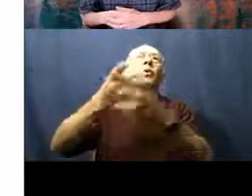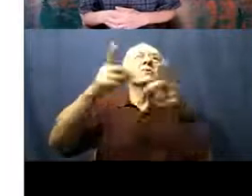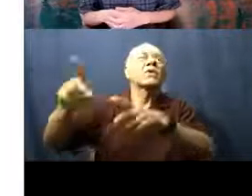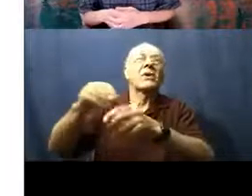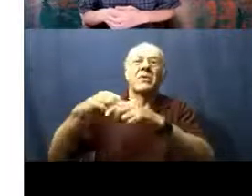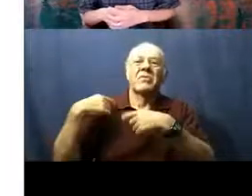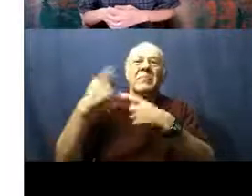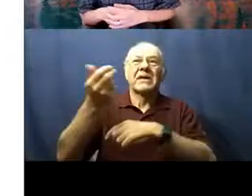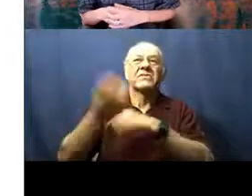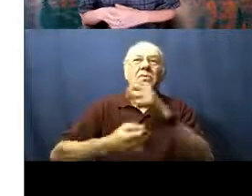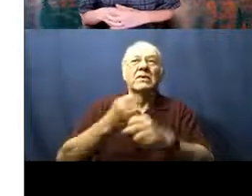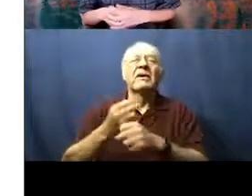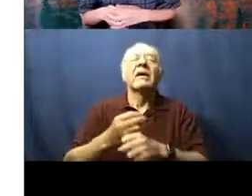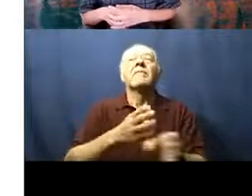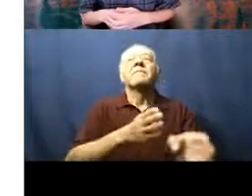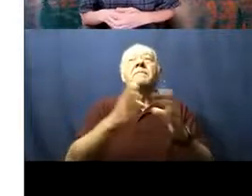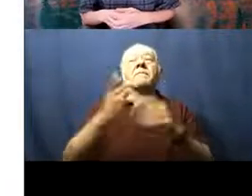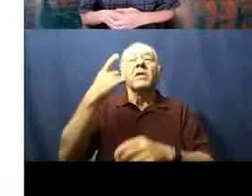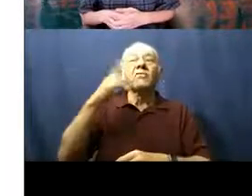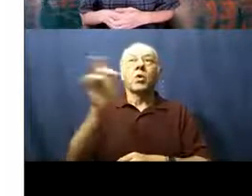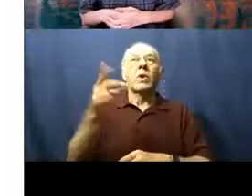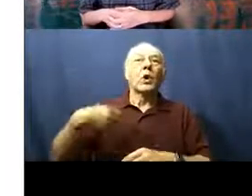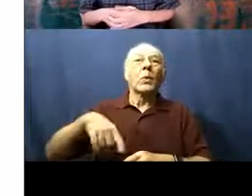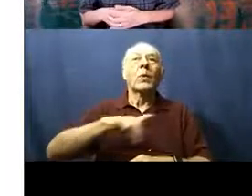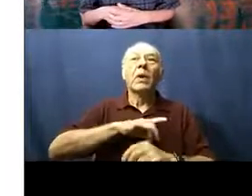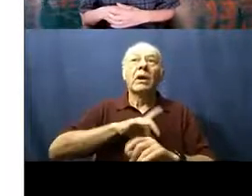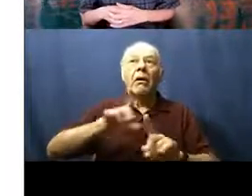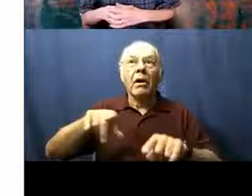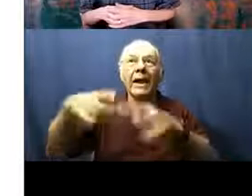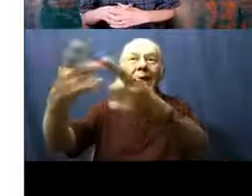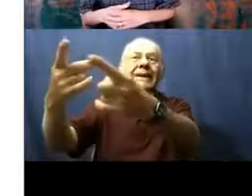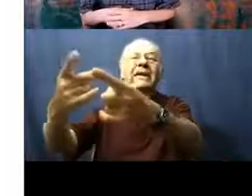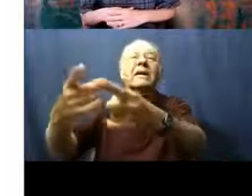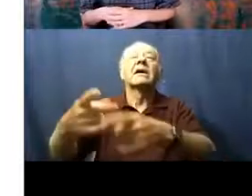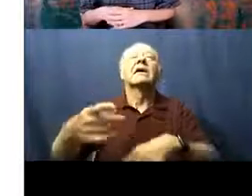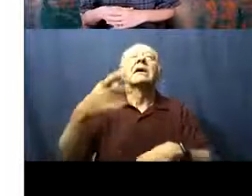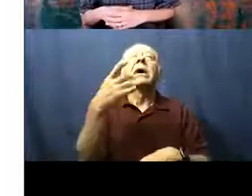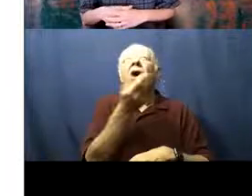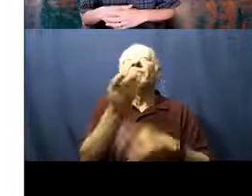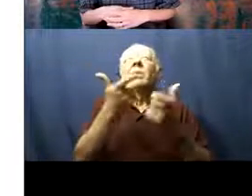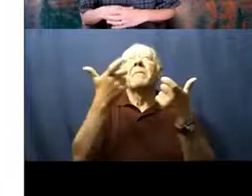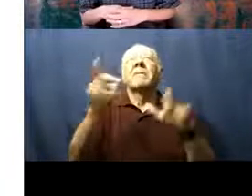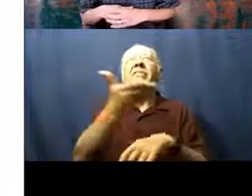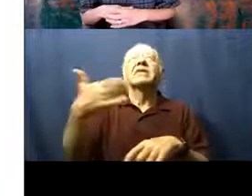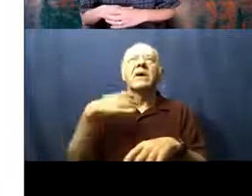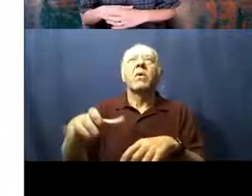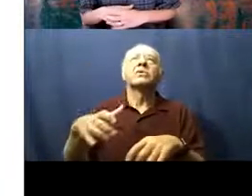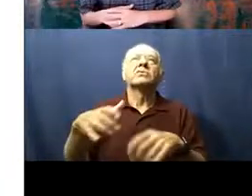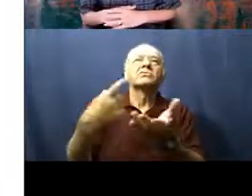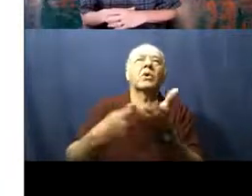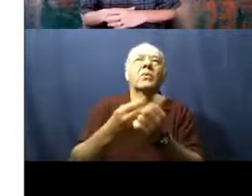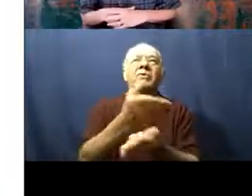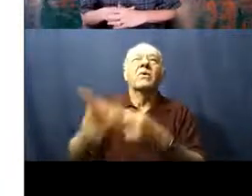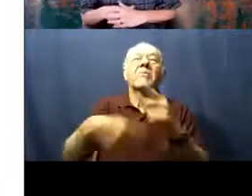years. And then for where we're headed, there's a couple big things I want to talk to you about. As Gwen